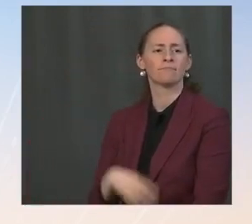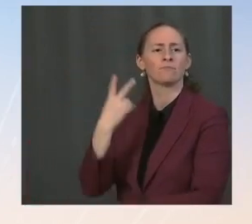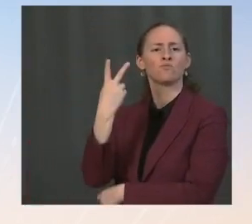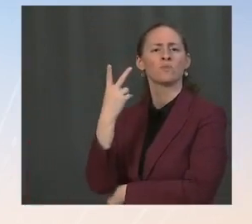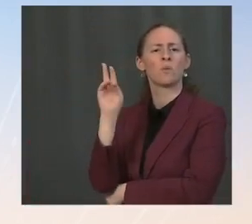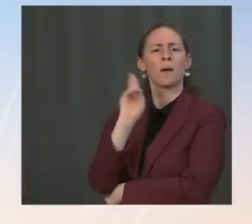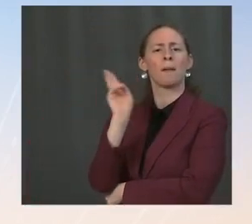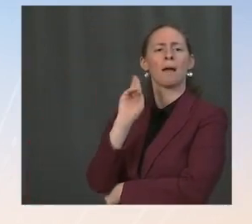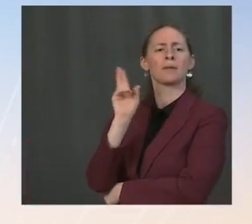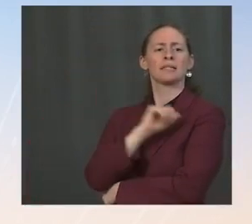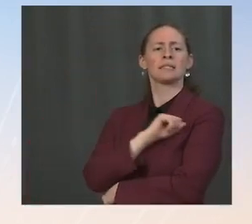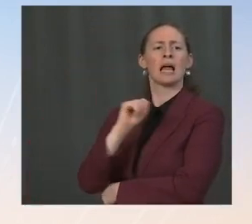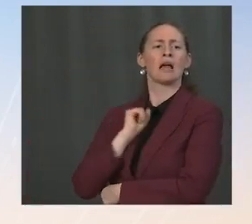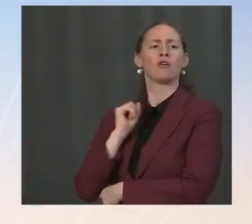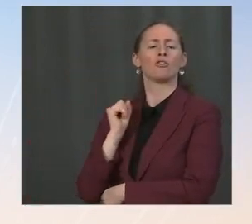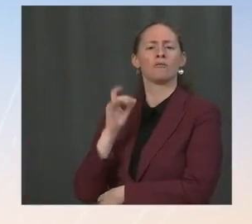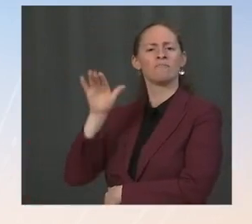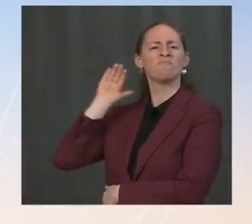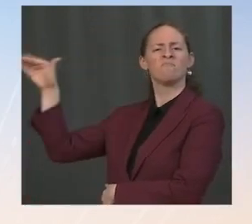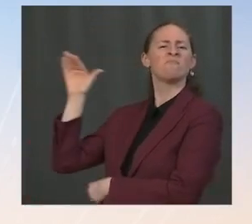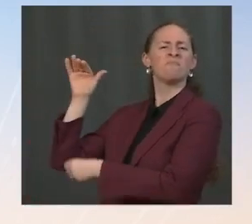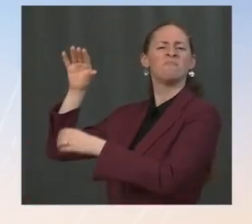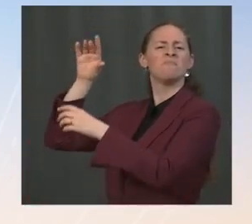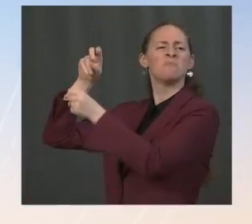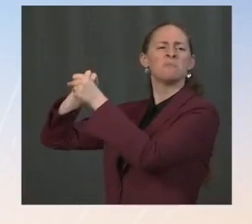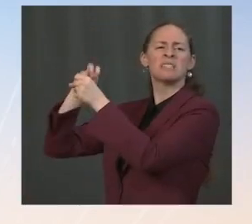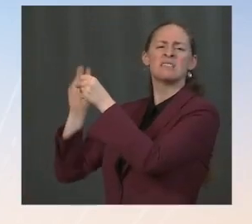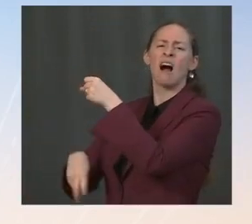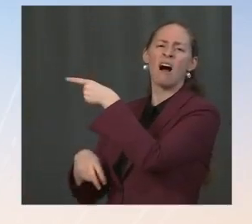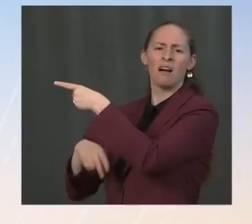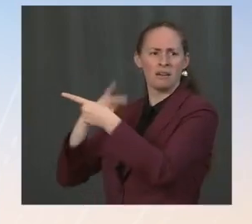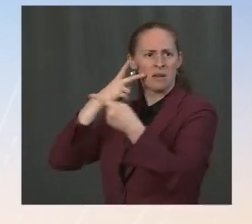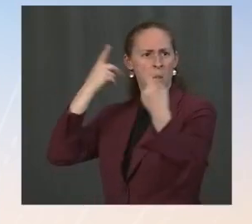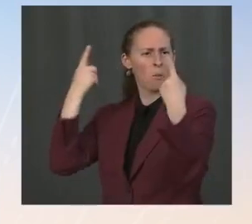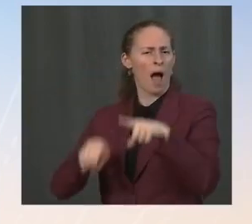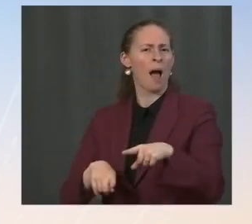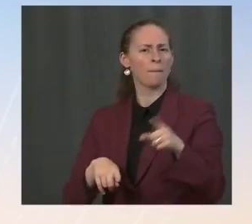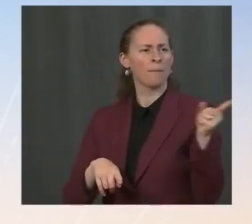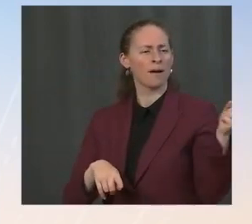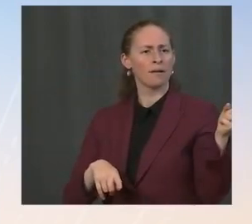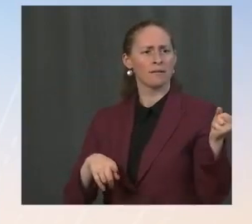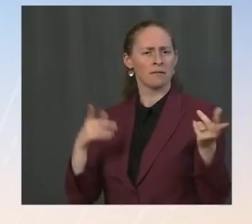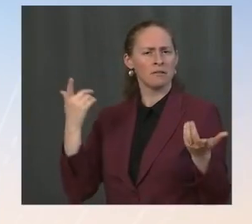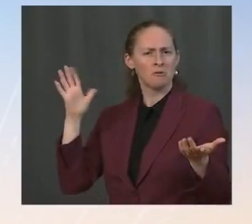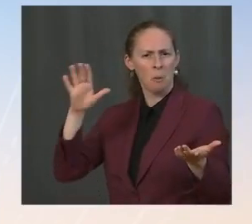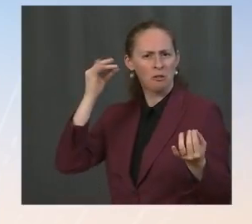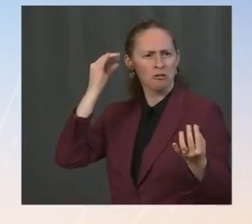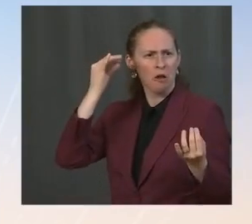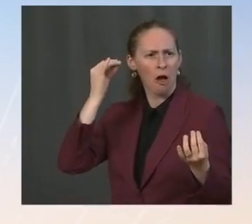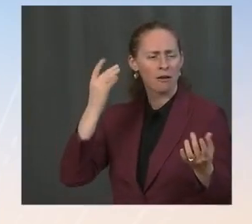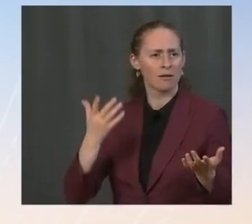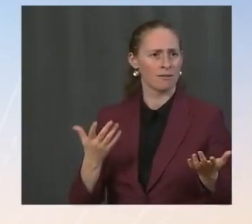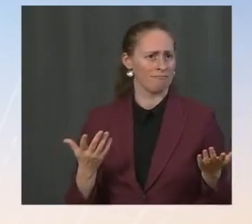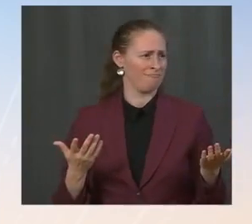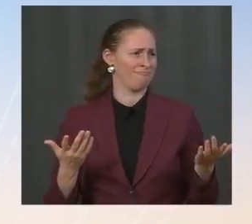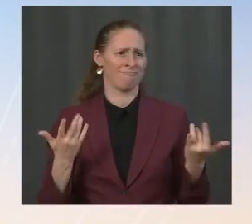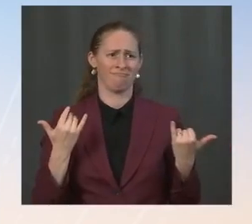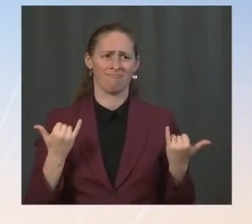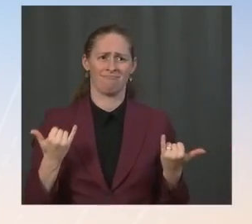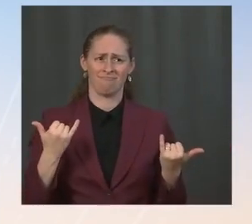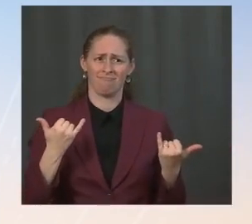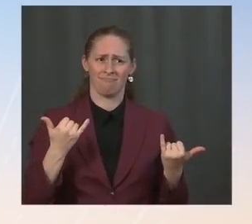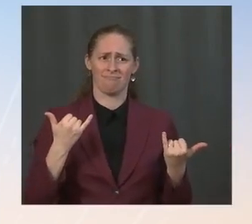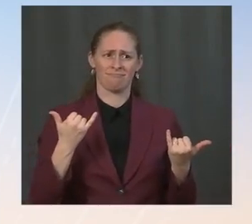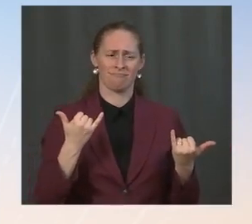the attacks in Afghanistan today. What's the White House's response to that? I would say first, this is a day where U.S. service members, 12